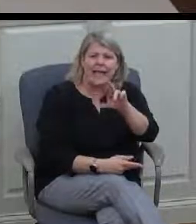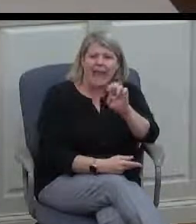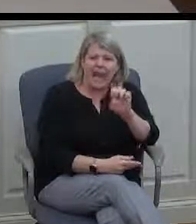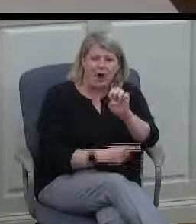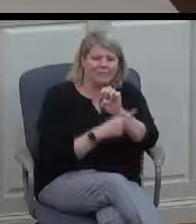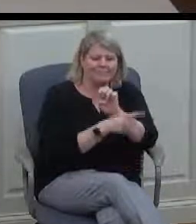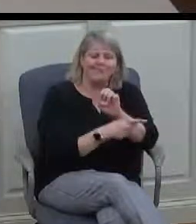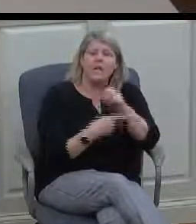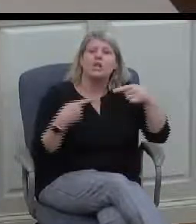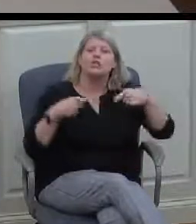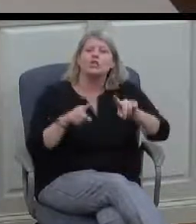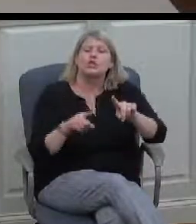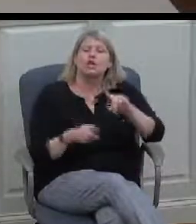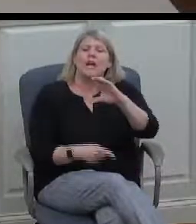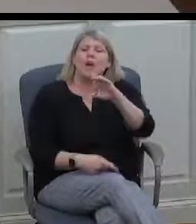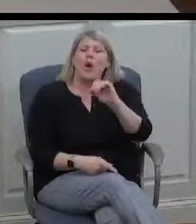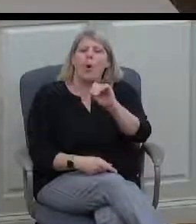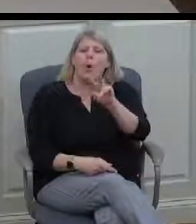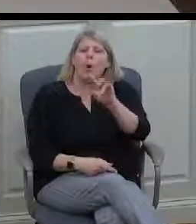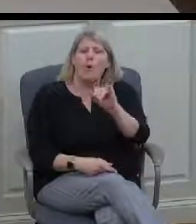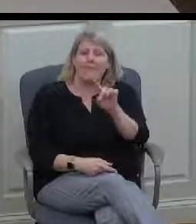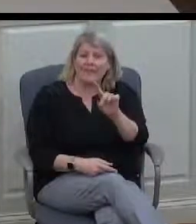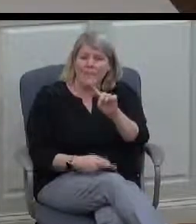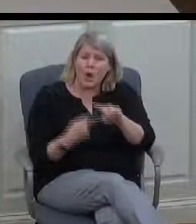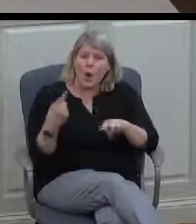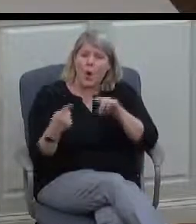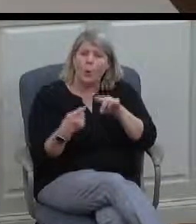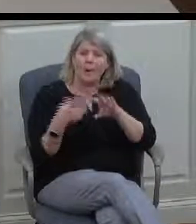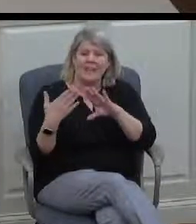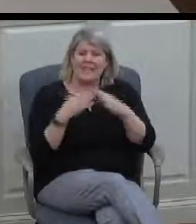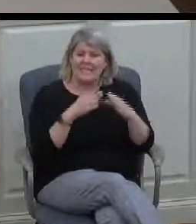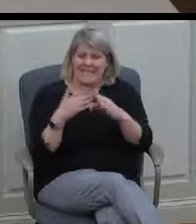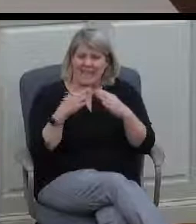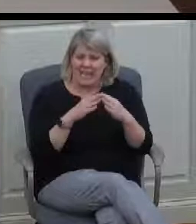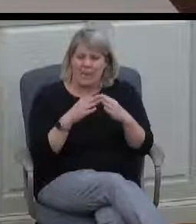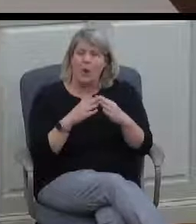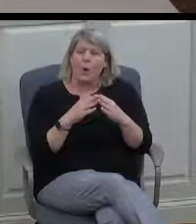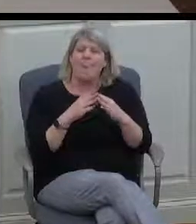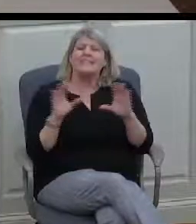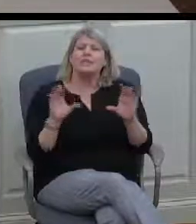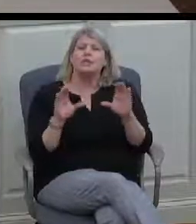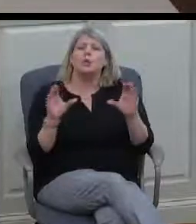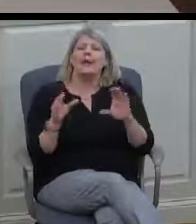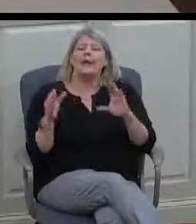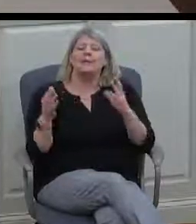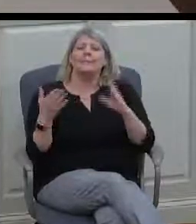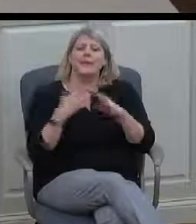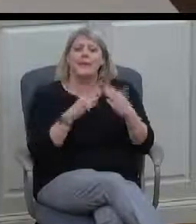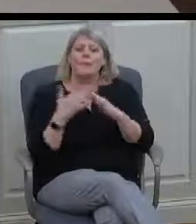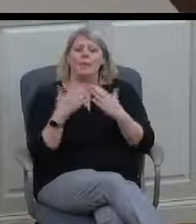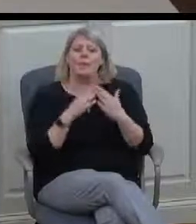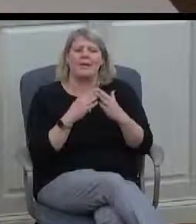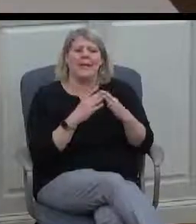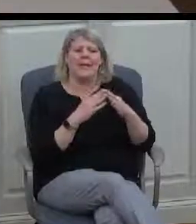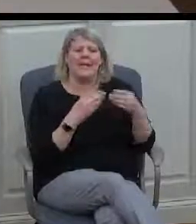COVID, initially last year when the city was doing community allocations, their request was about